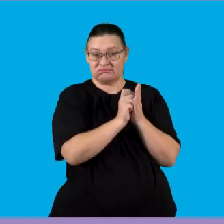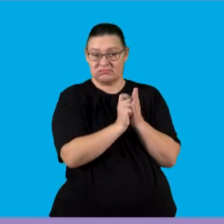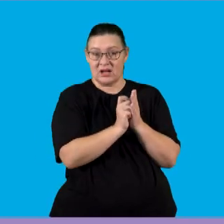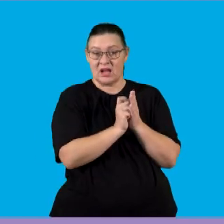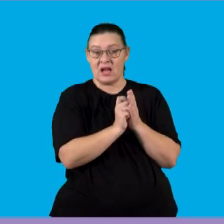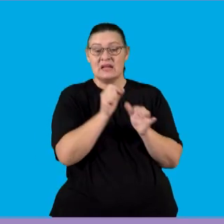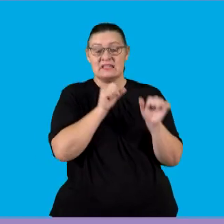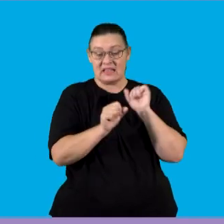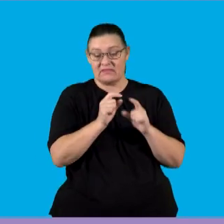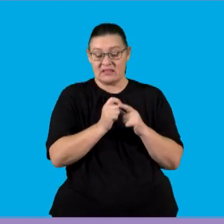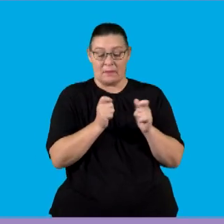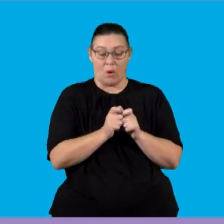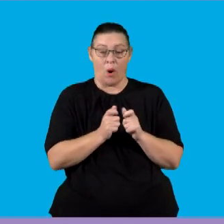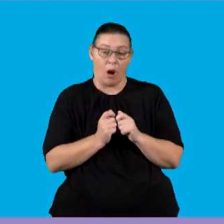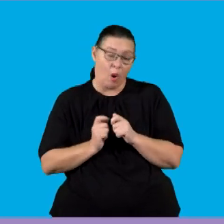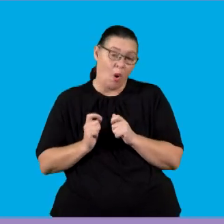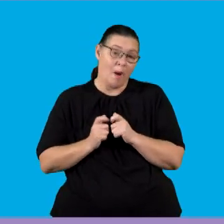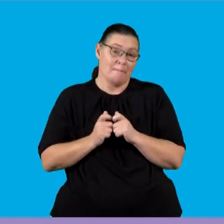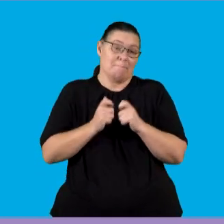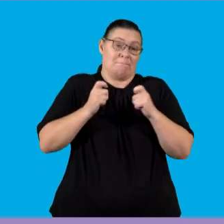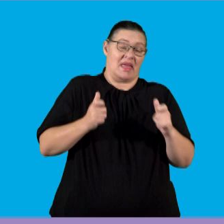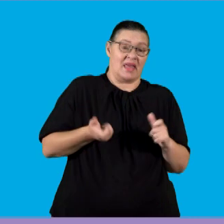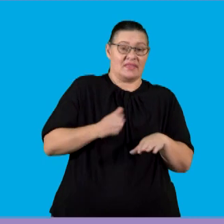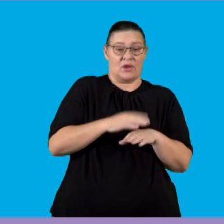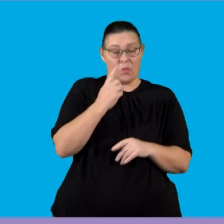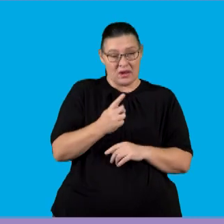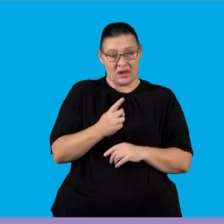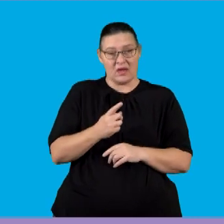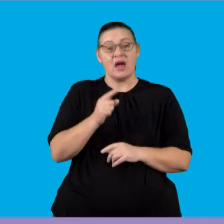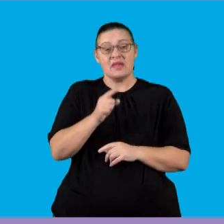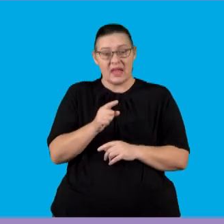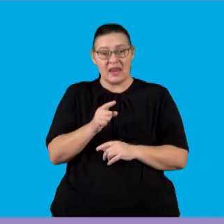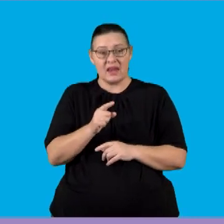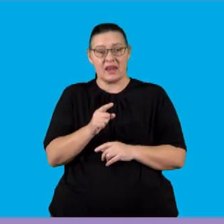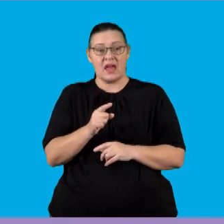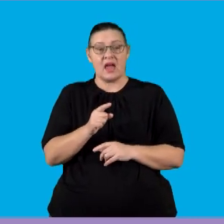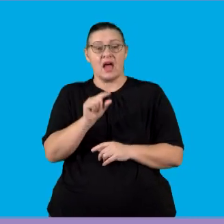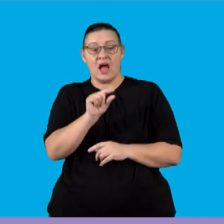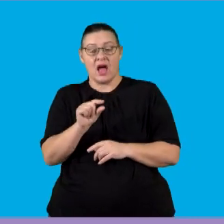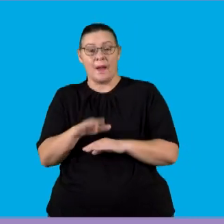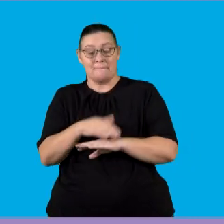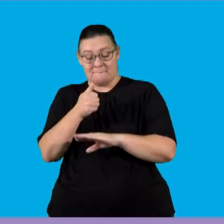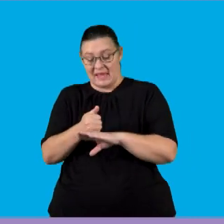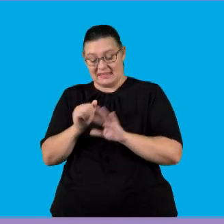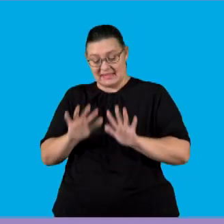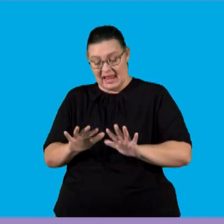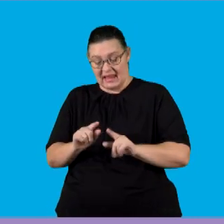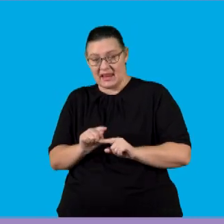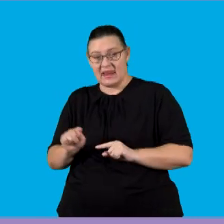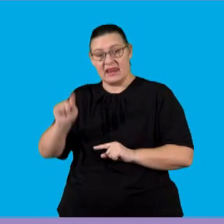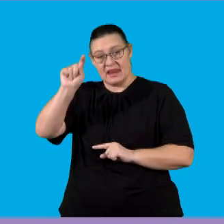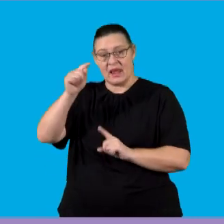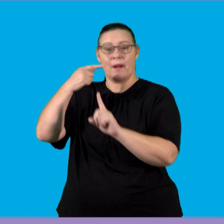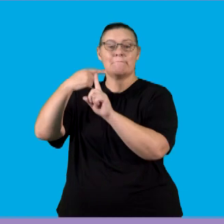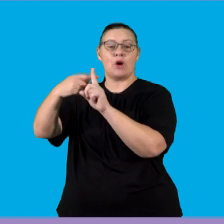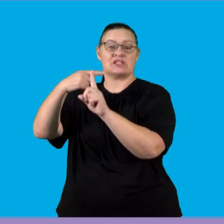in scientific notation is bigger than 1, then the exponent to the power with the base 10 will be